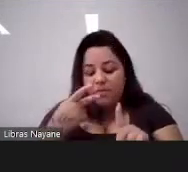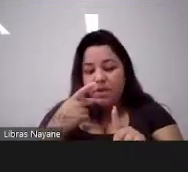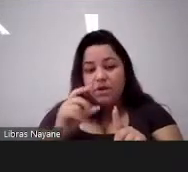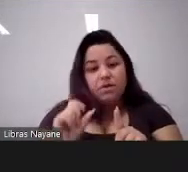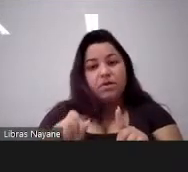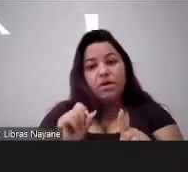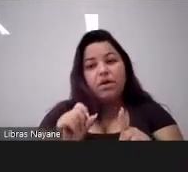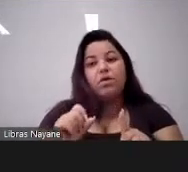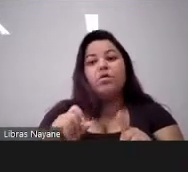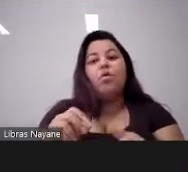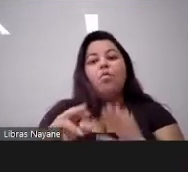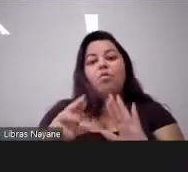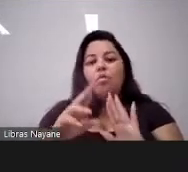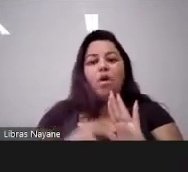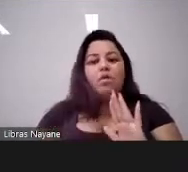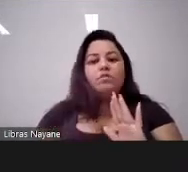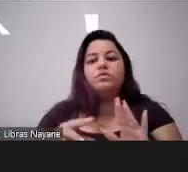company,